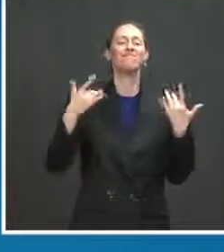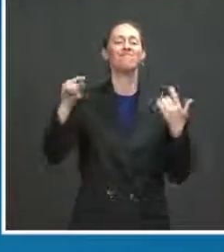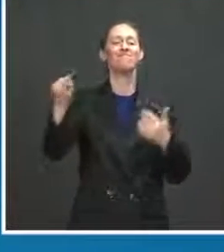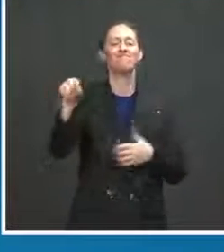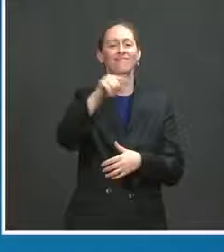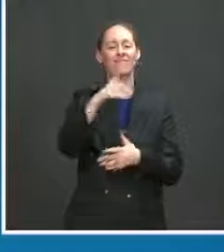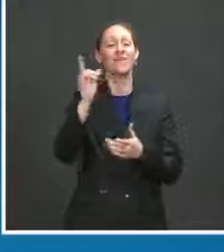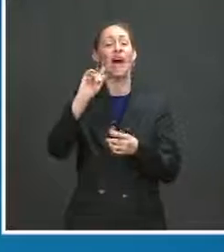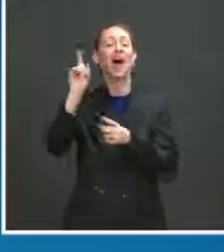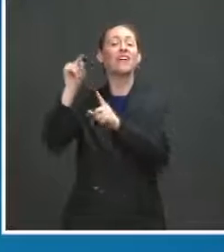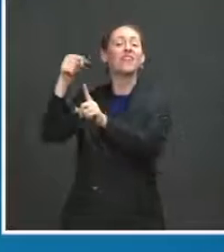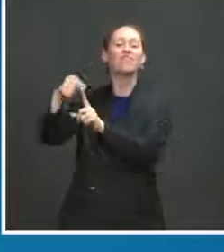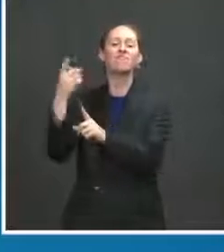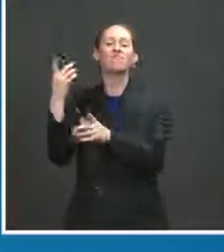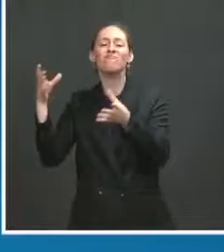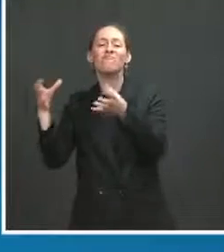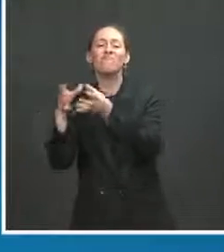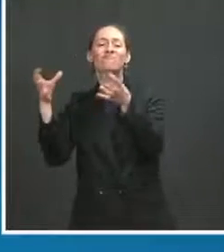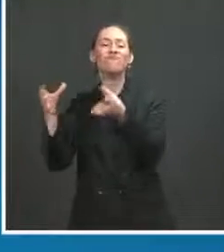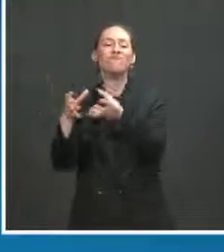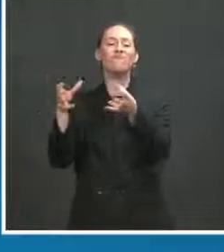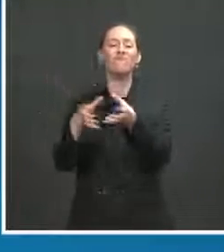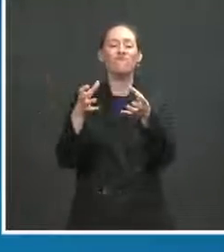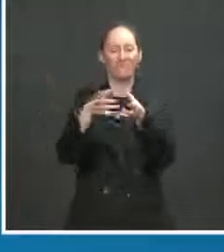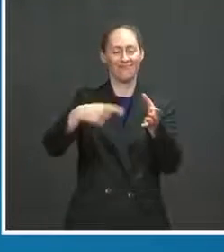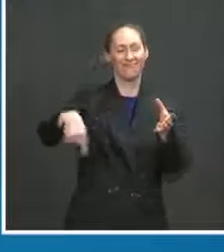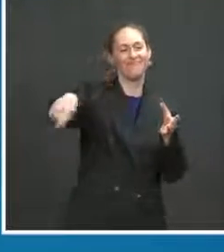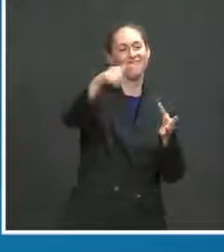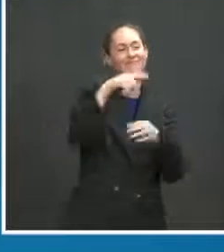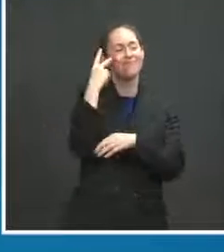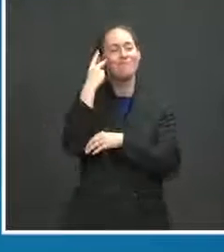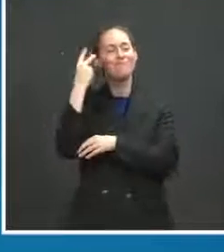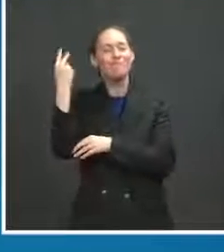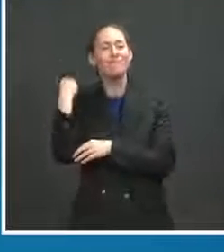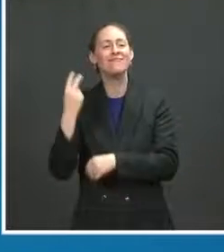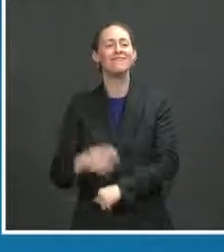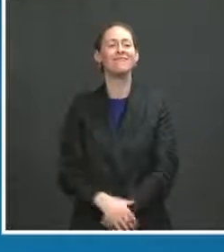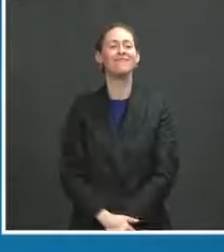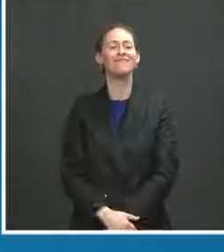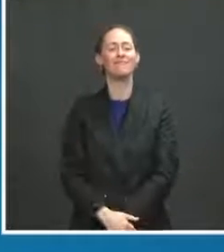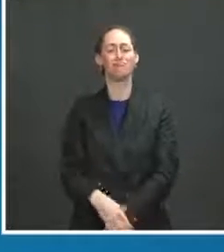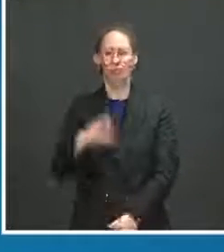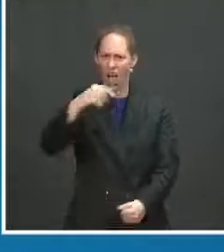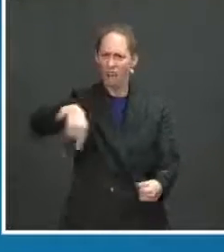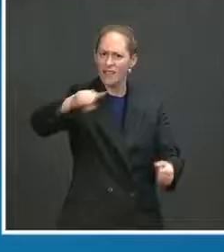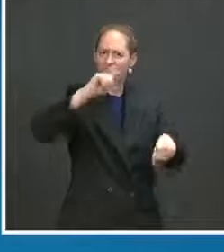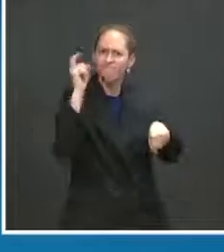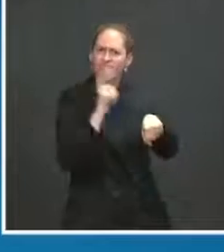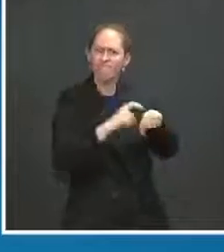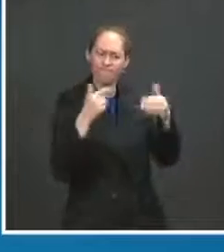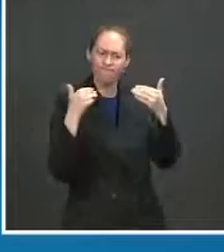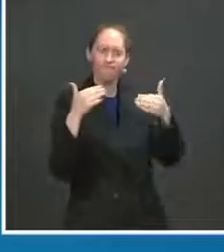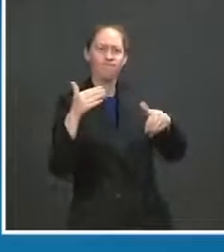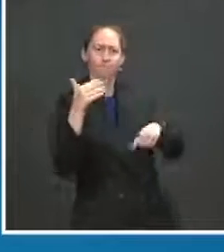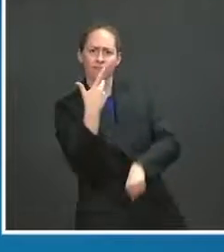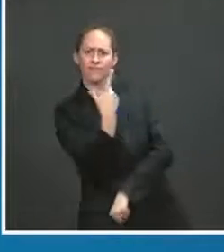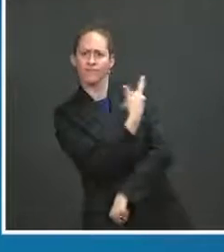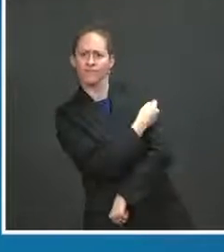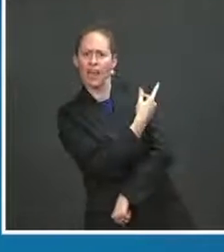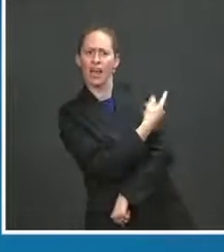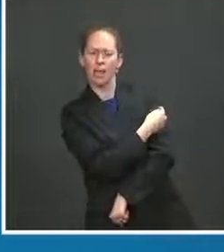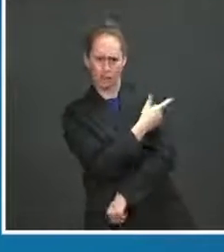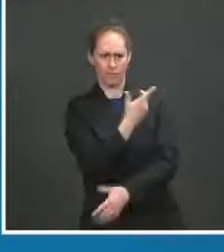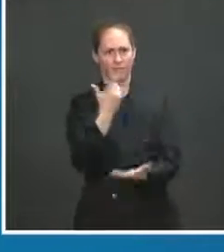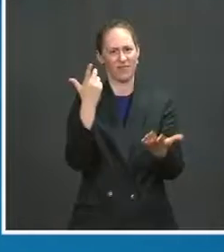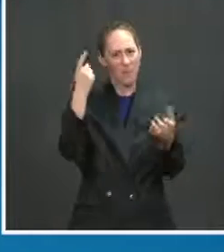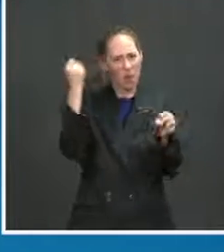You guys rolled up your sleeves and you got vaccinated and you made it to this day. You made it